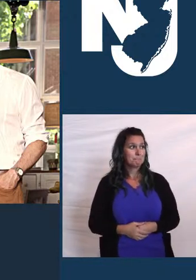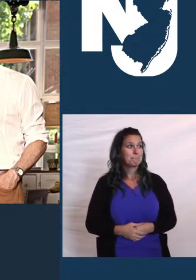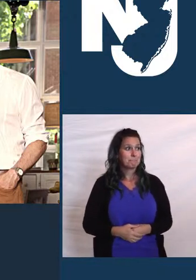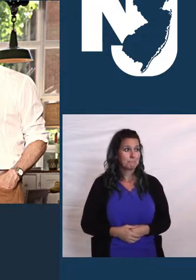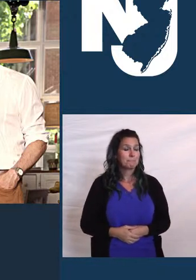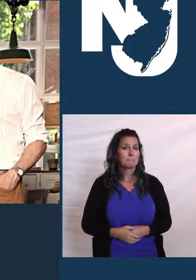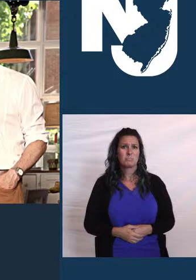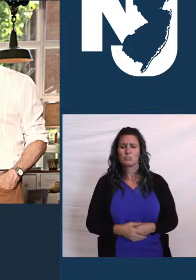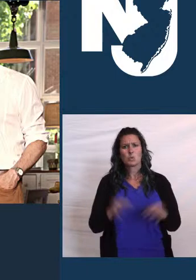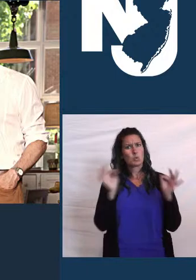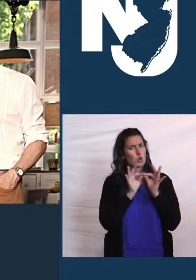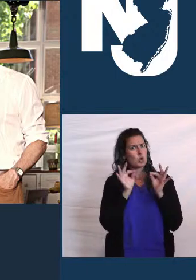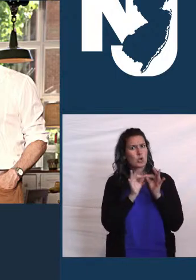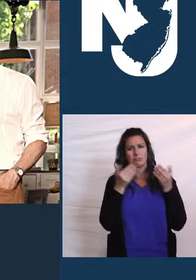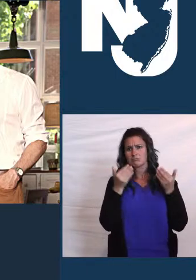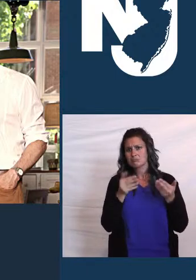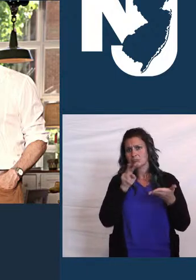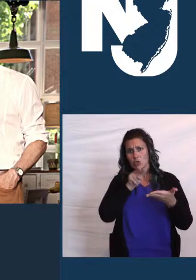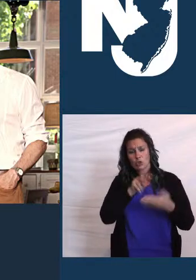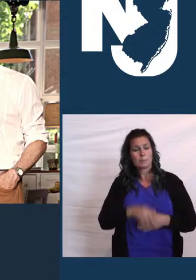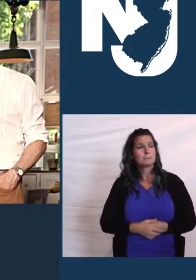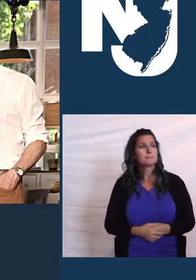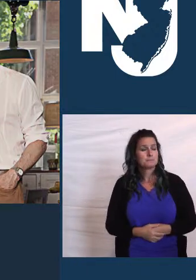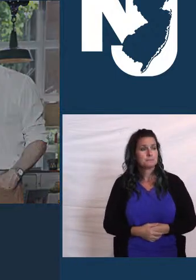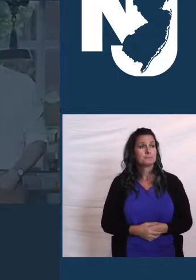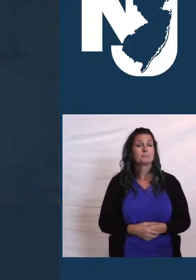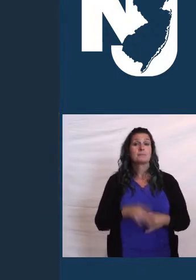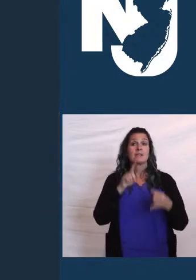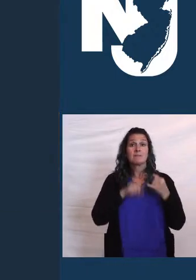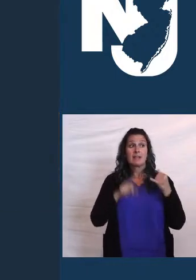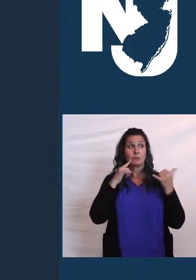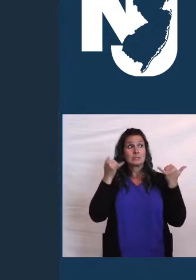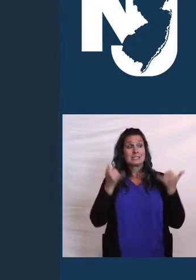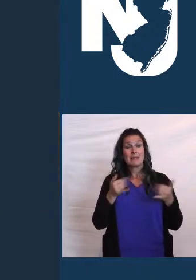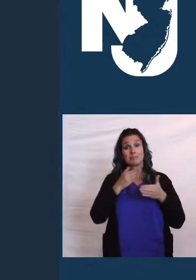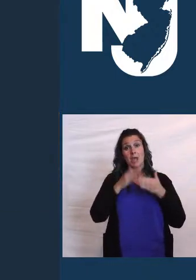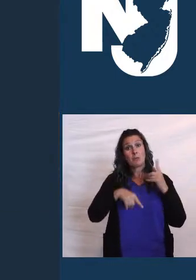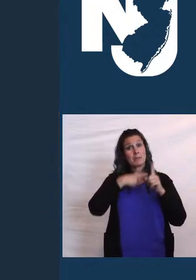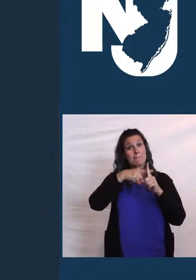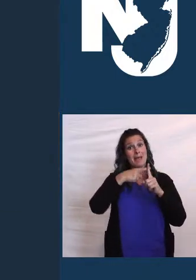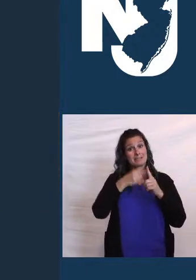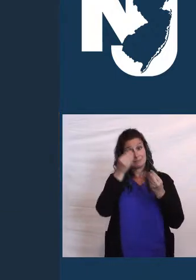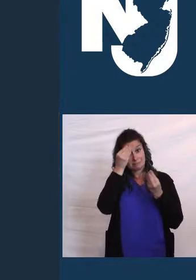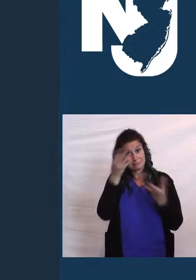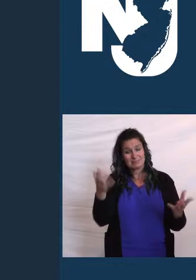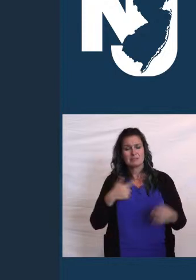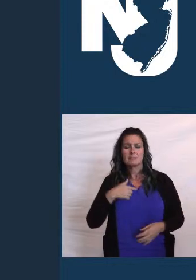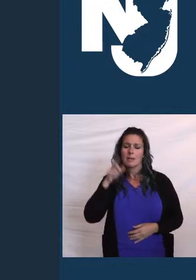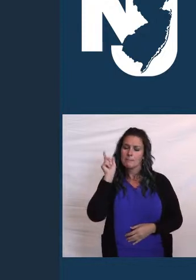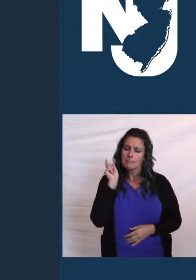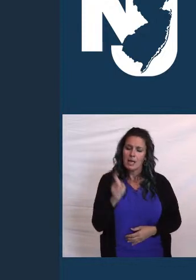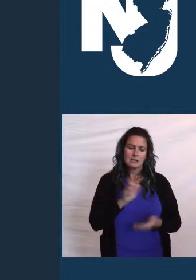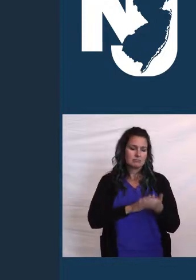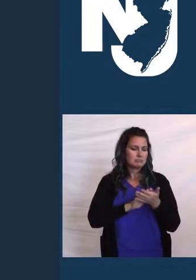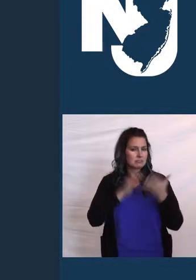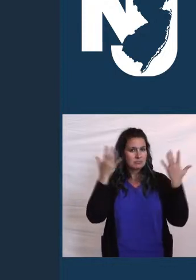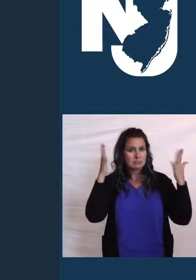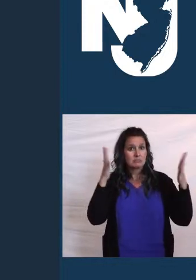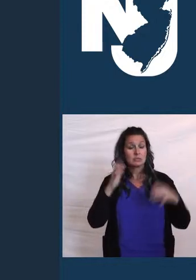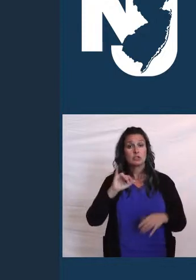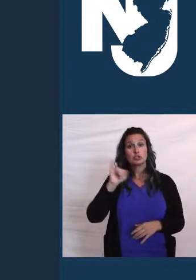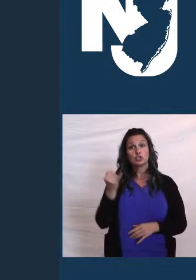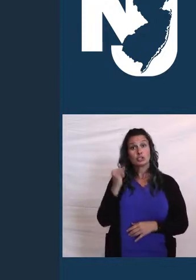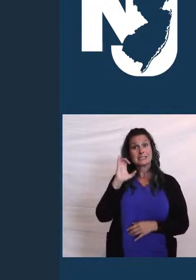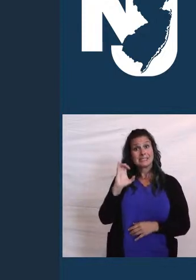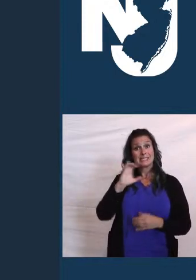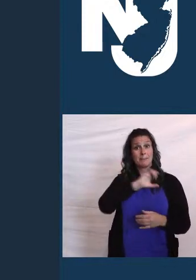homesteadprinceton.com. It is well worth it. And finally for today, let's end on a positive note. I must give a huge shout out to this guy, Jersey City